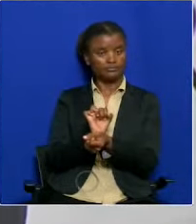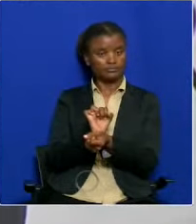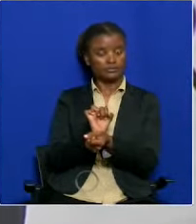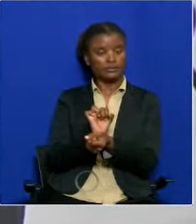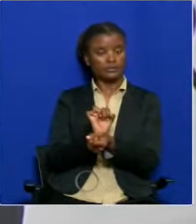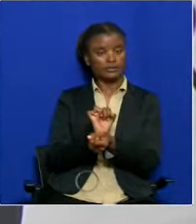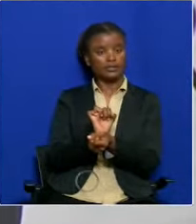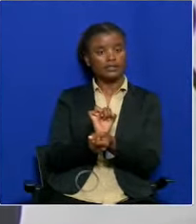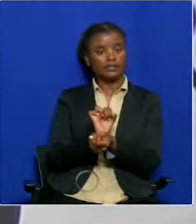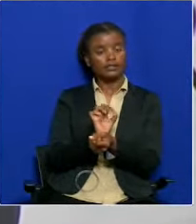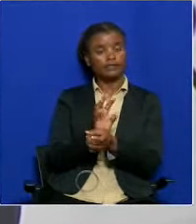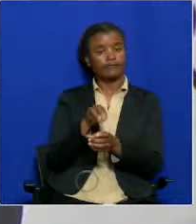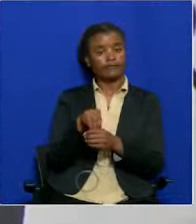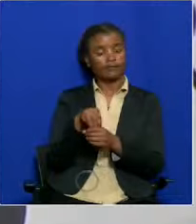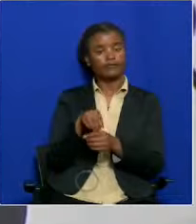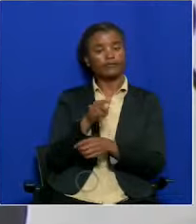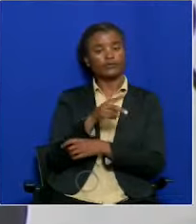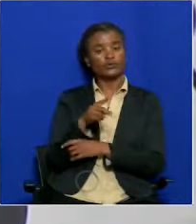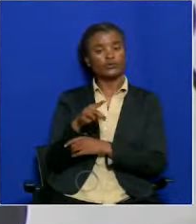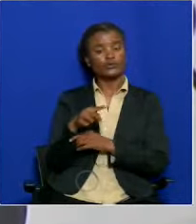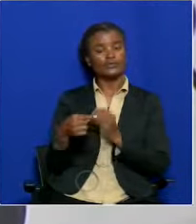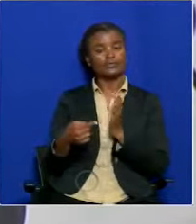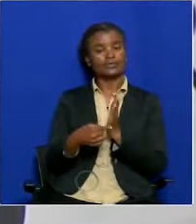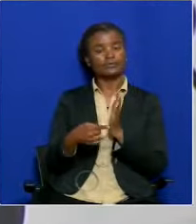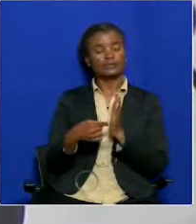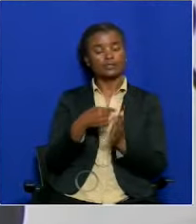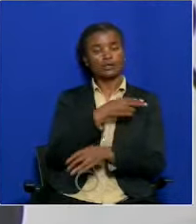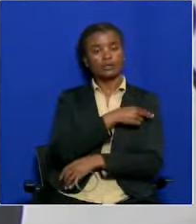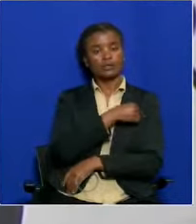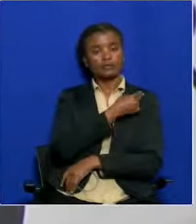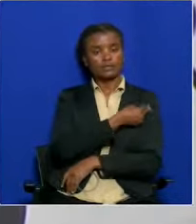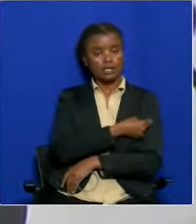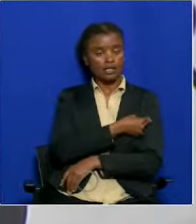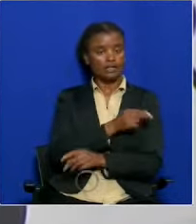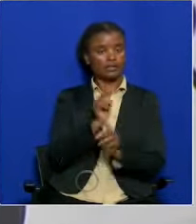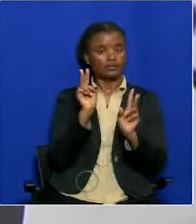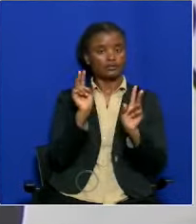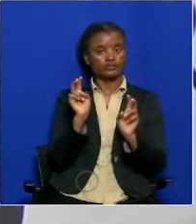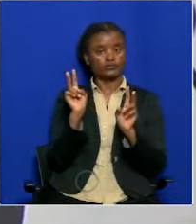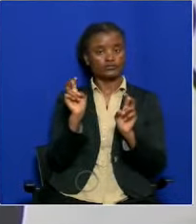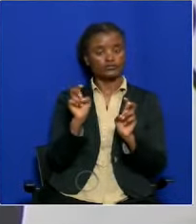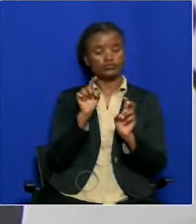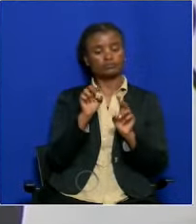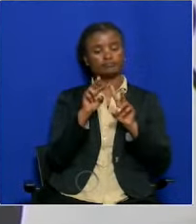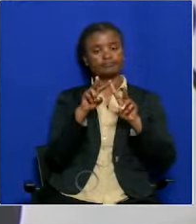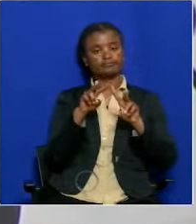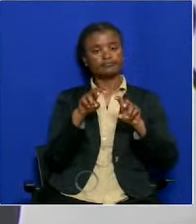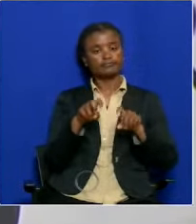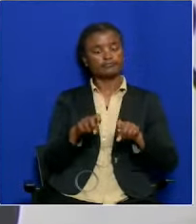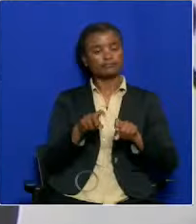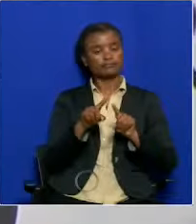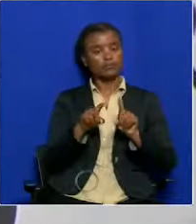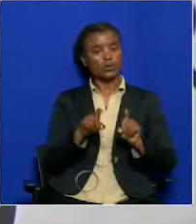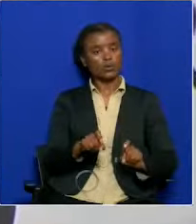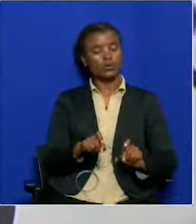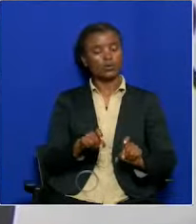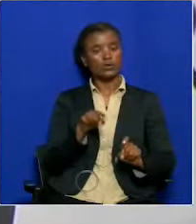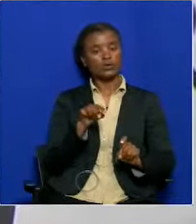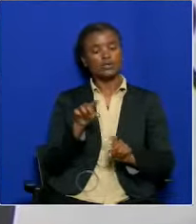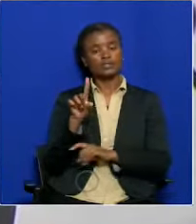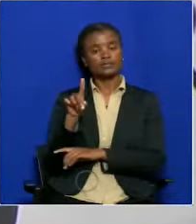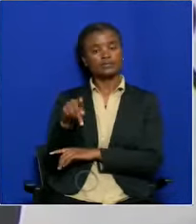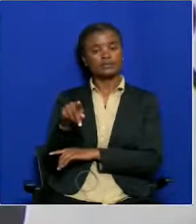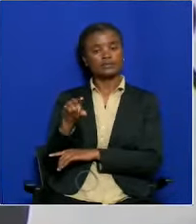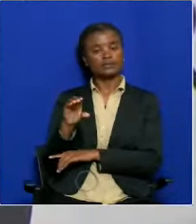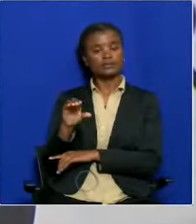the Tembisa Hospital matter is being probed by DPCI and